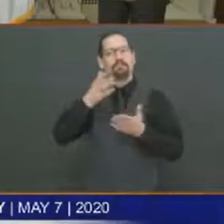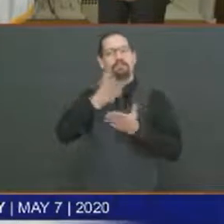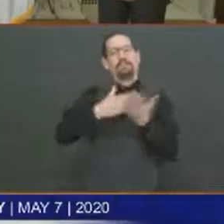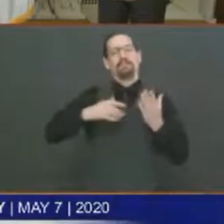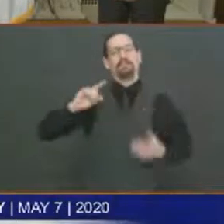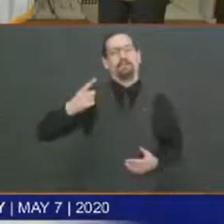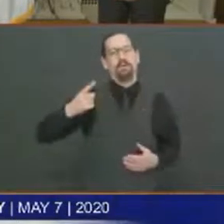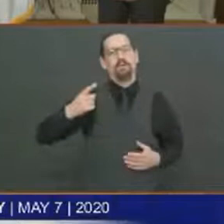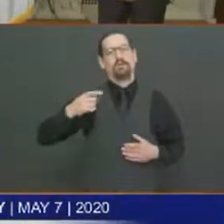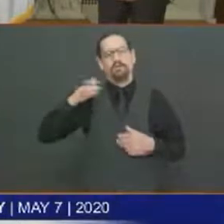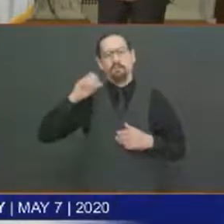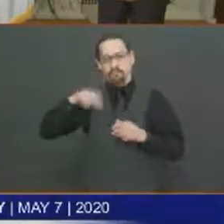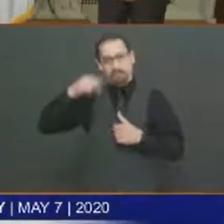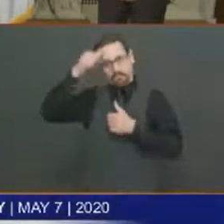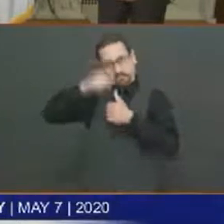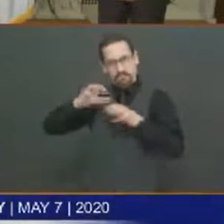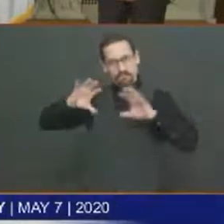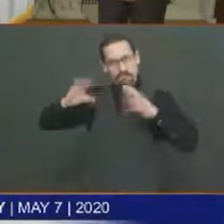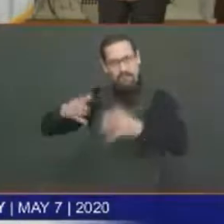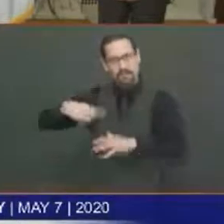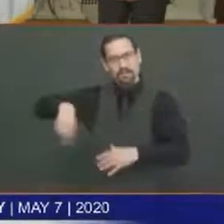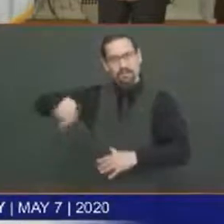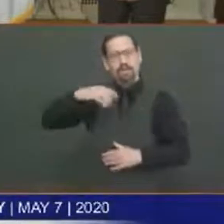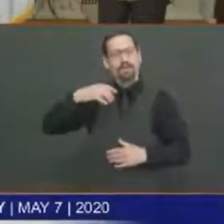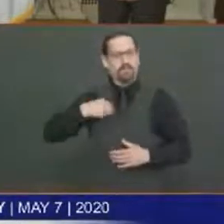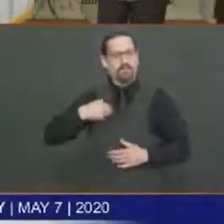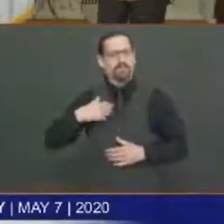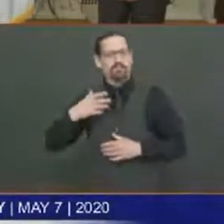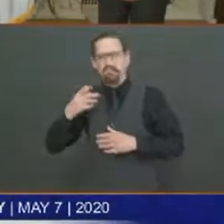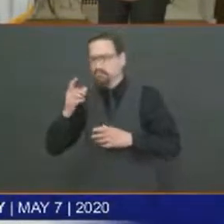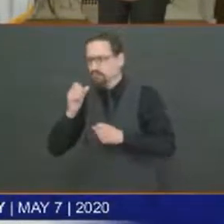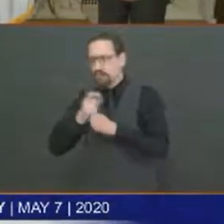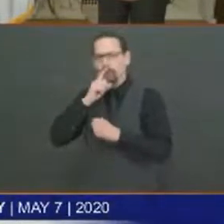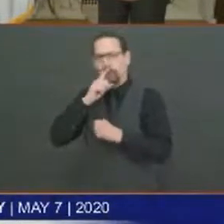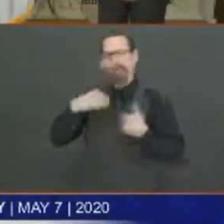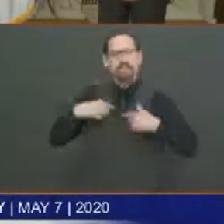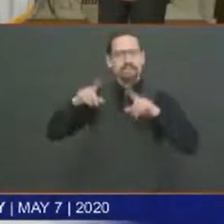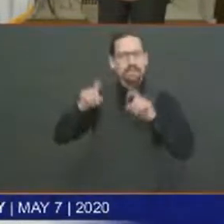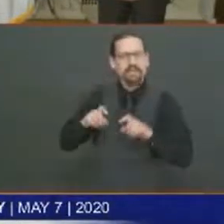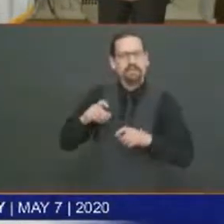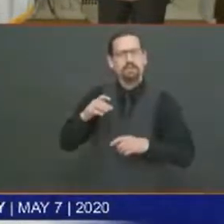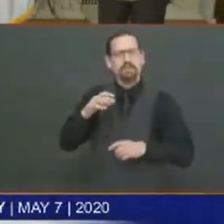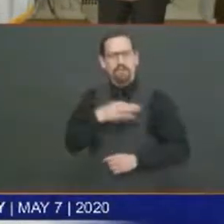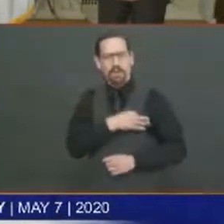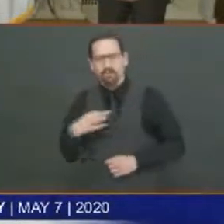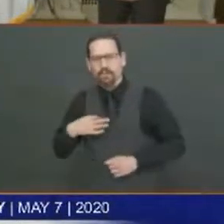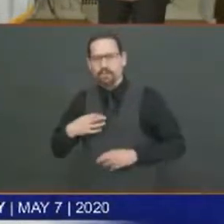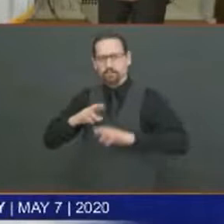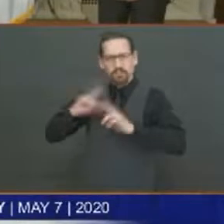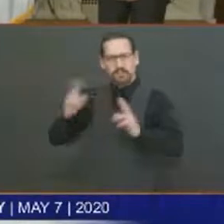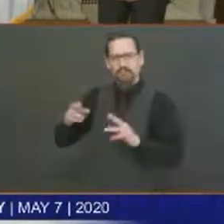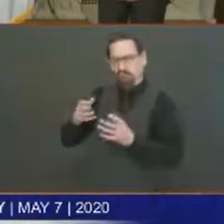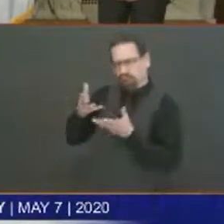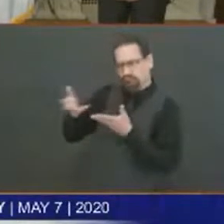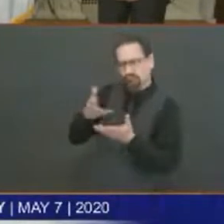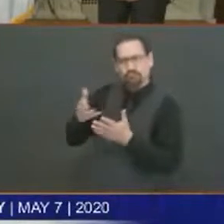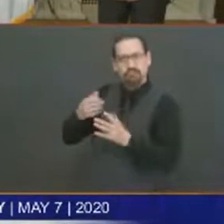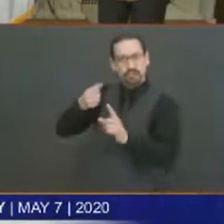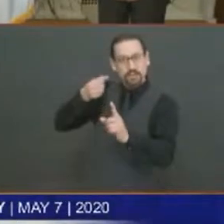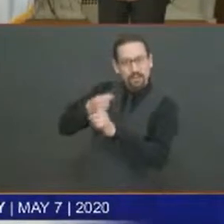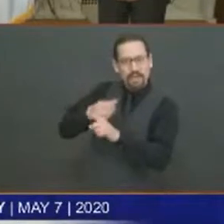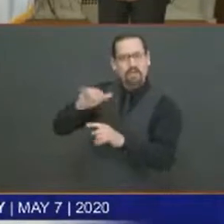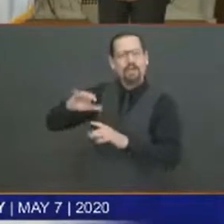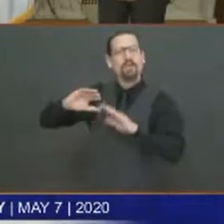we have the capacity needed in our communities disproportionately impacted by